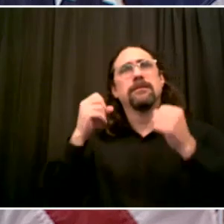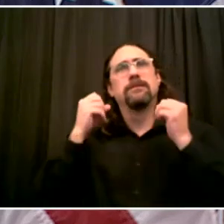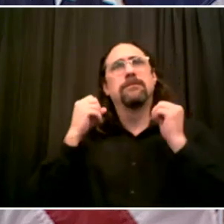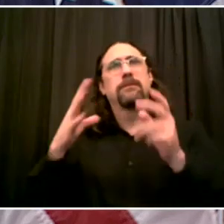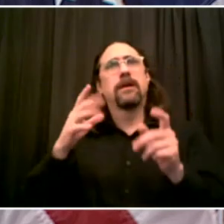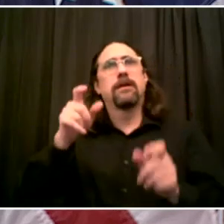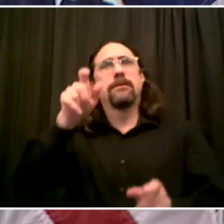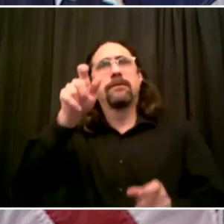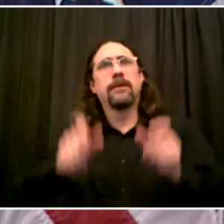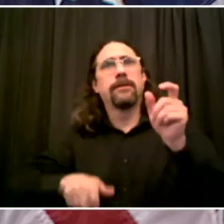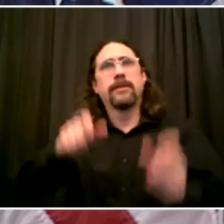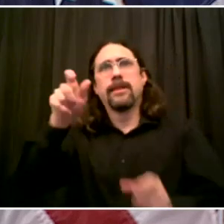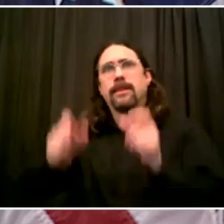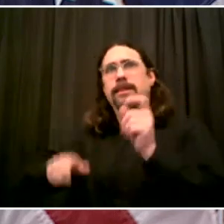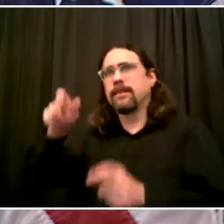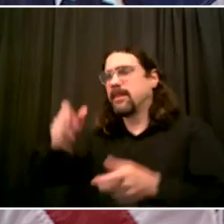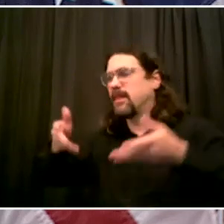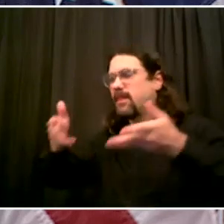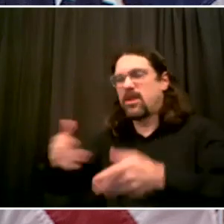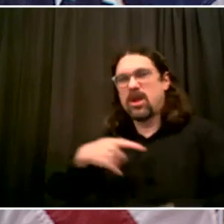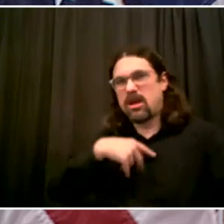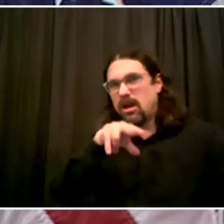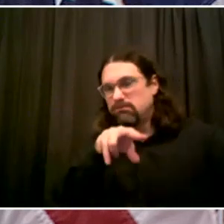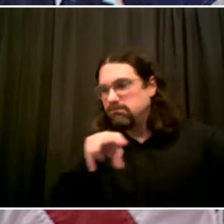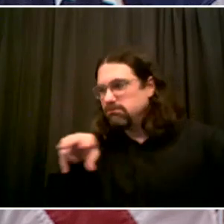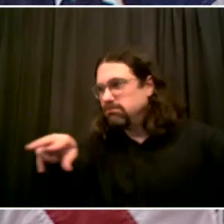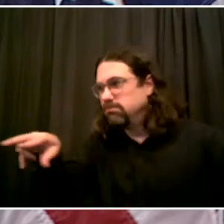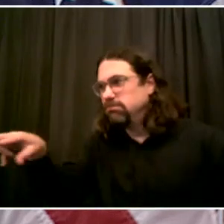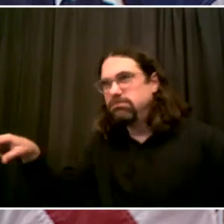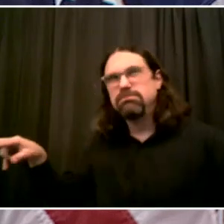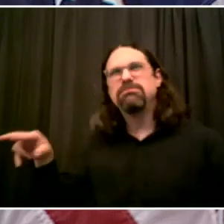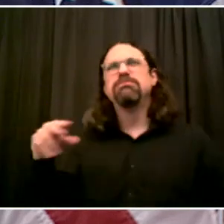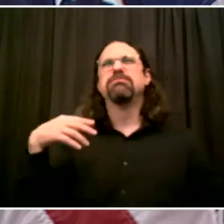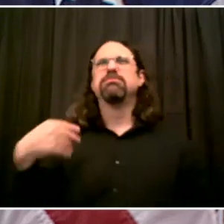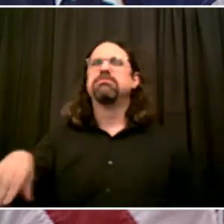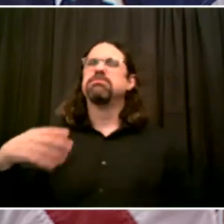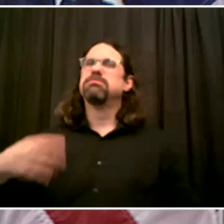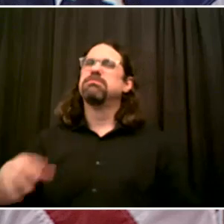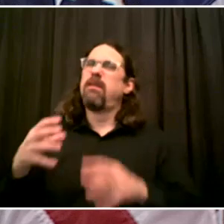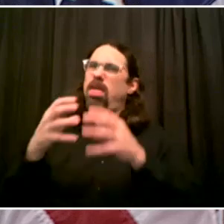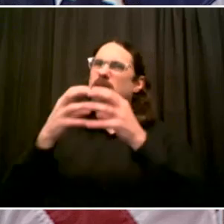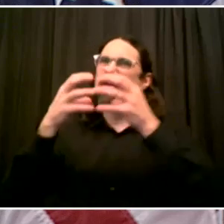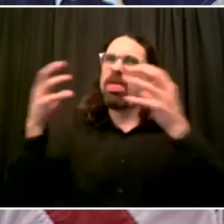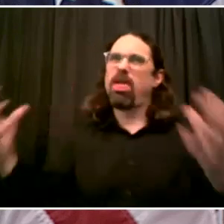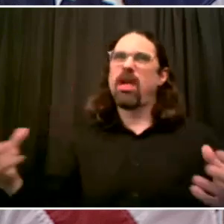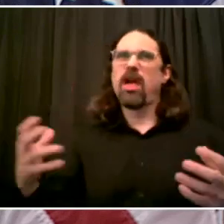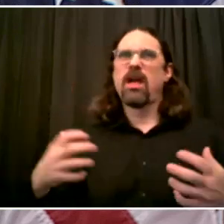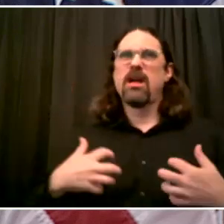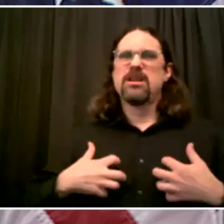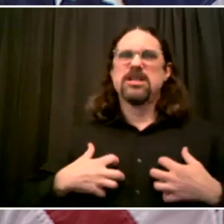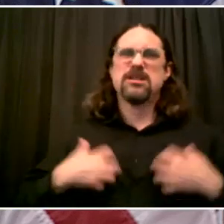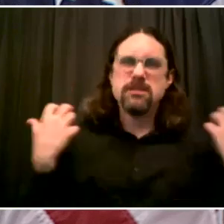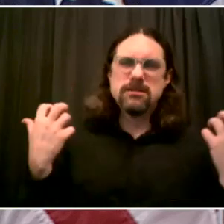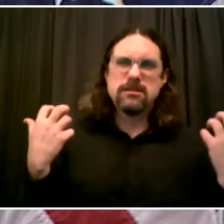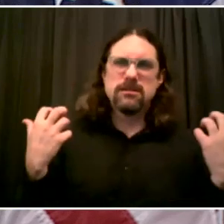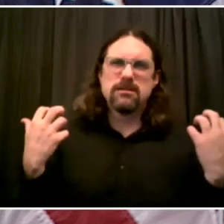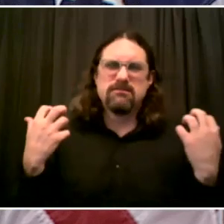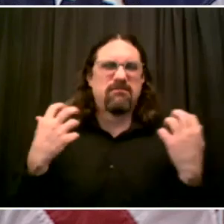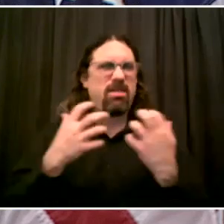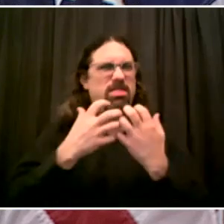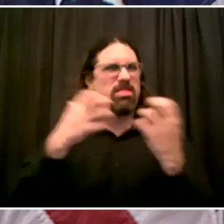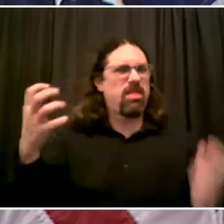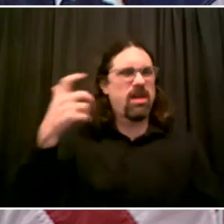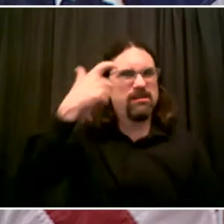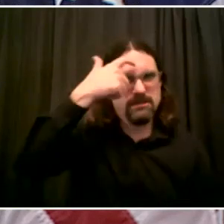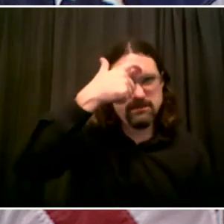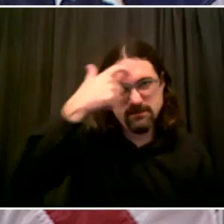People who have seen injustice before our very eyes and can't live